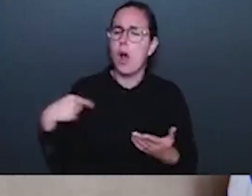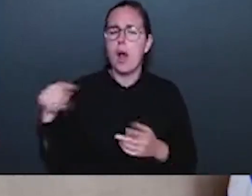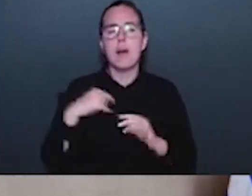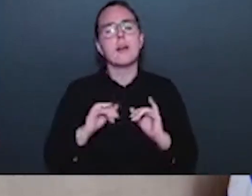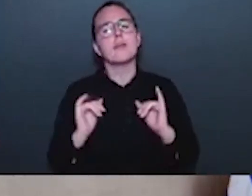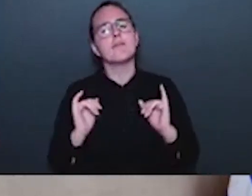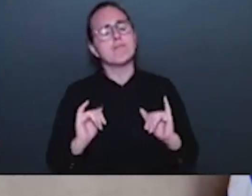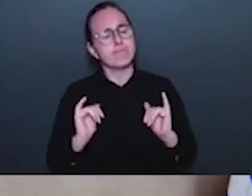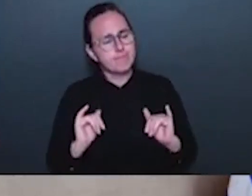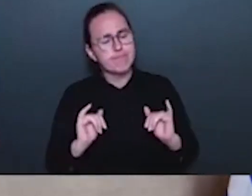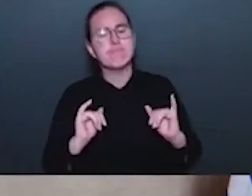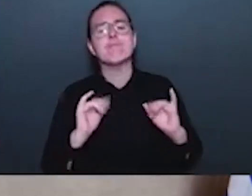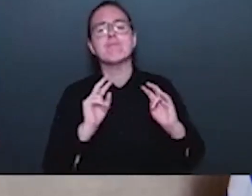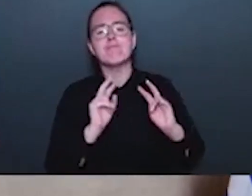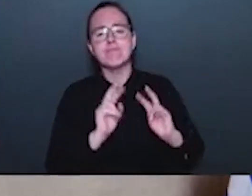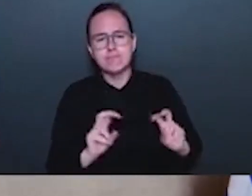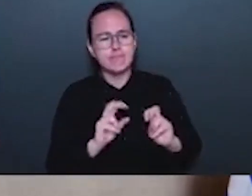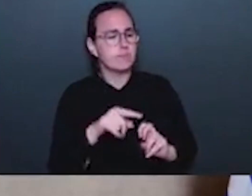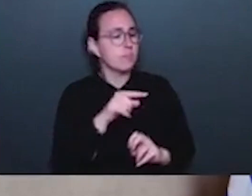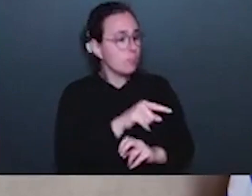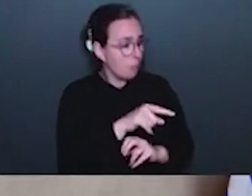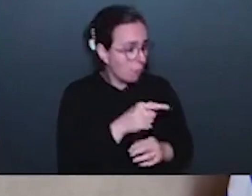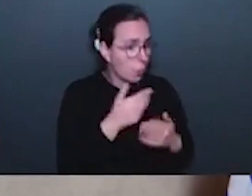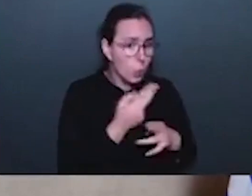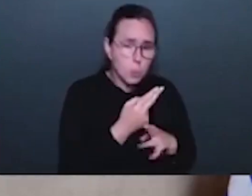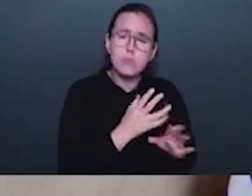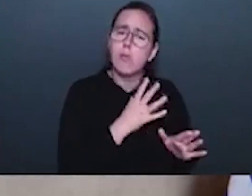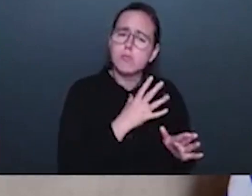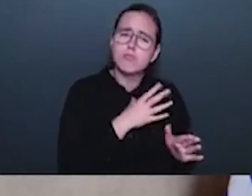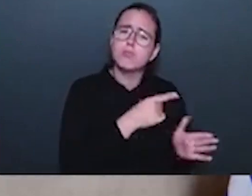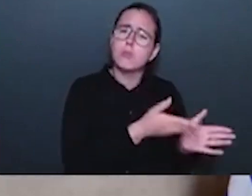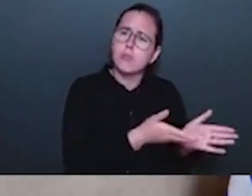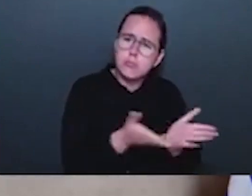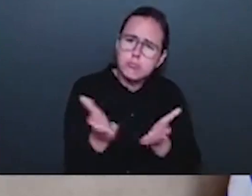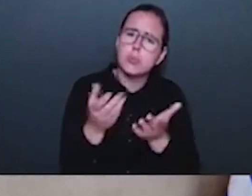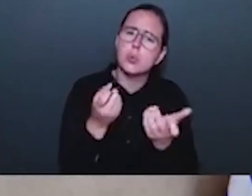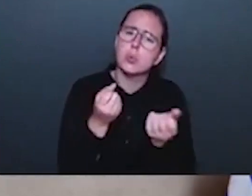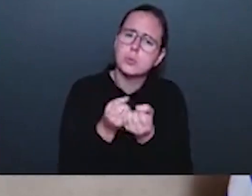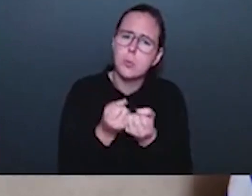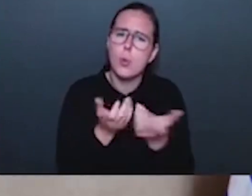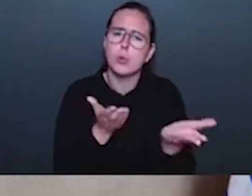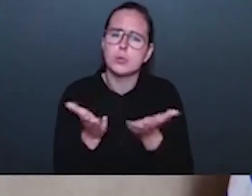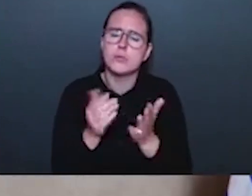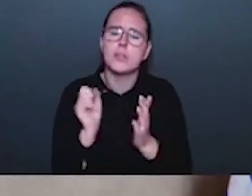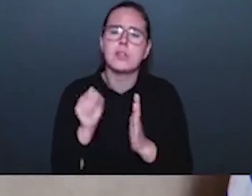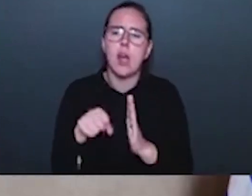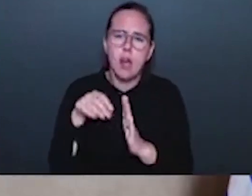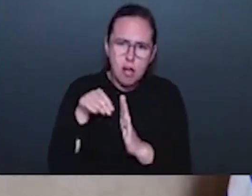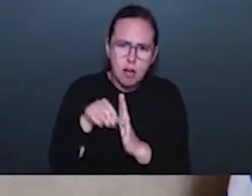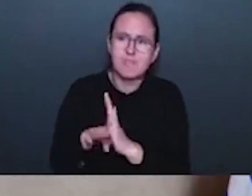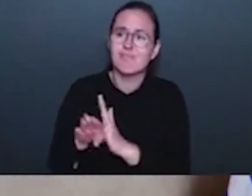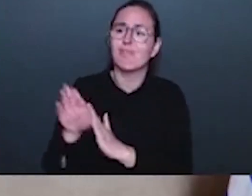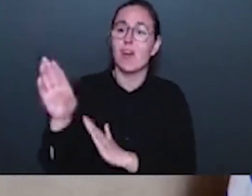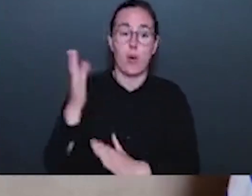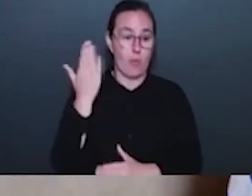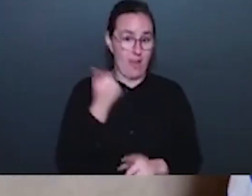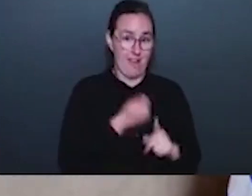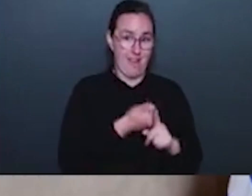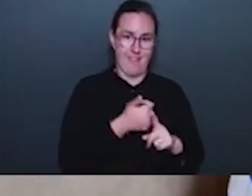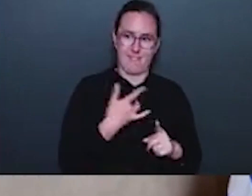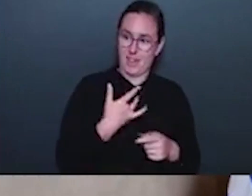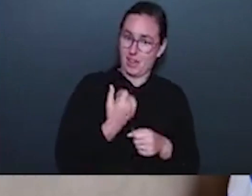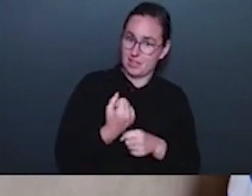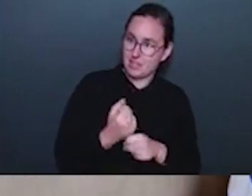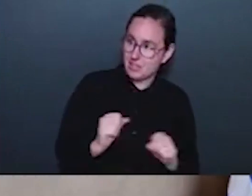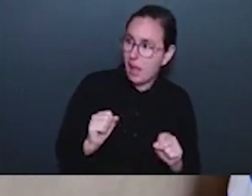services and programs and talking to their friends, talking to their healthcare provider, and help our healthcare system in keeping people